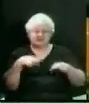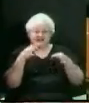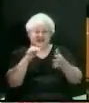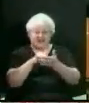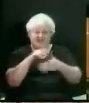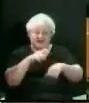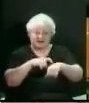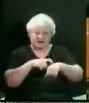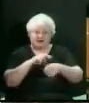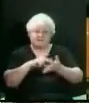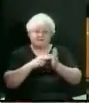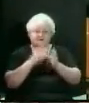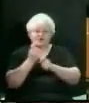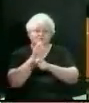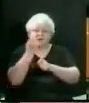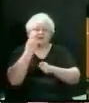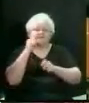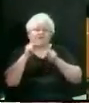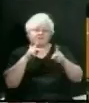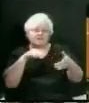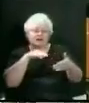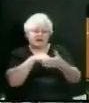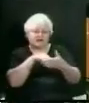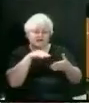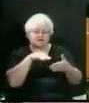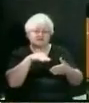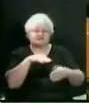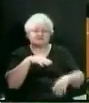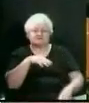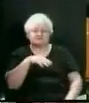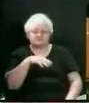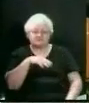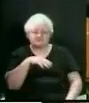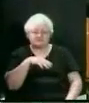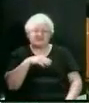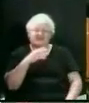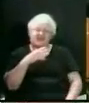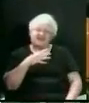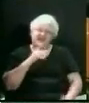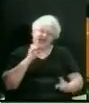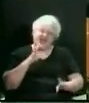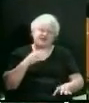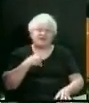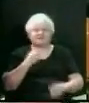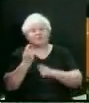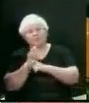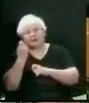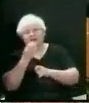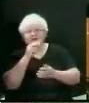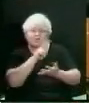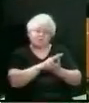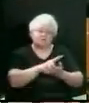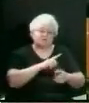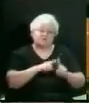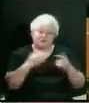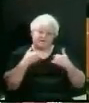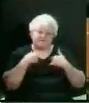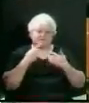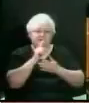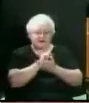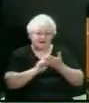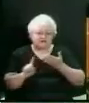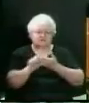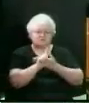win for the opposition. I hate that we have wins and losses, but we do. And so then the very next week,